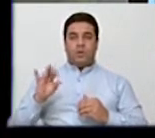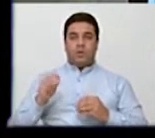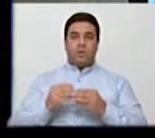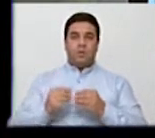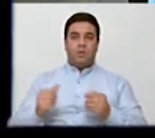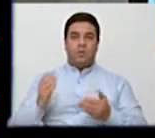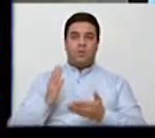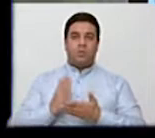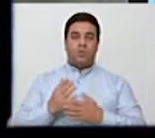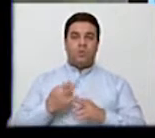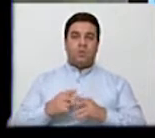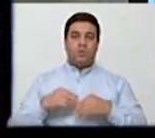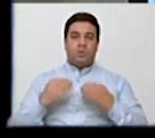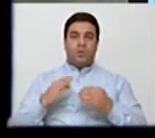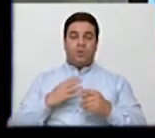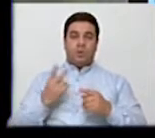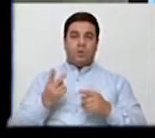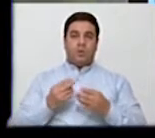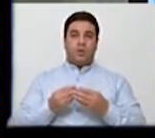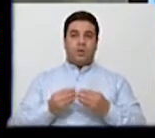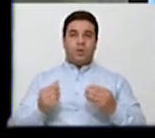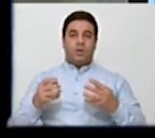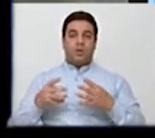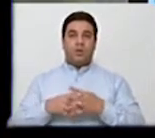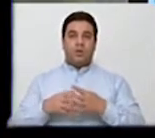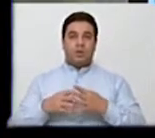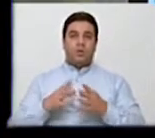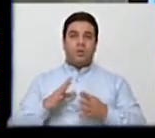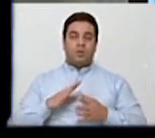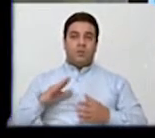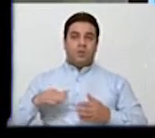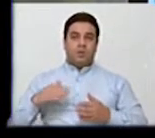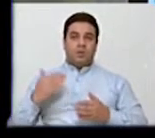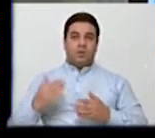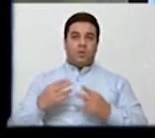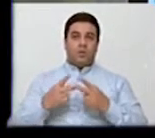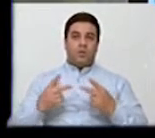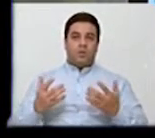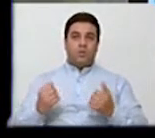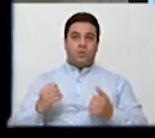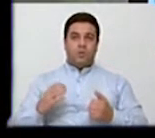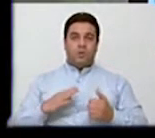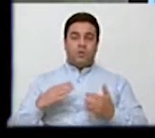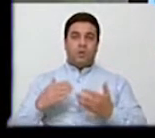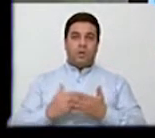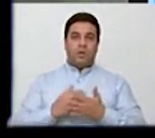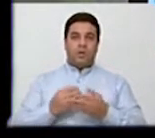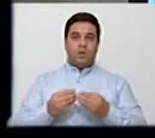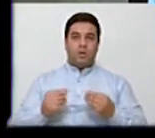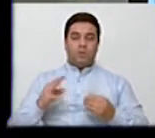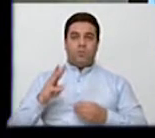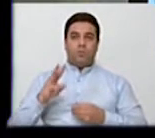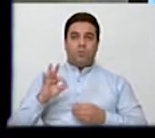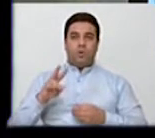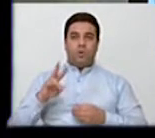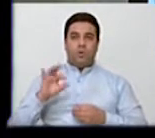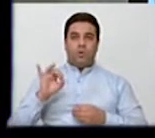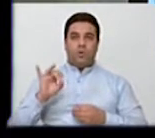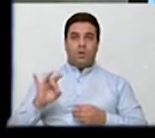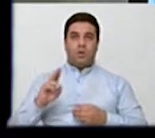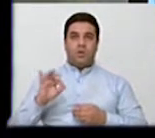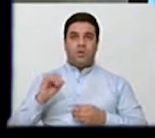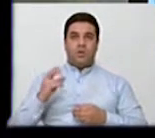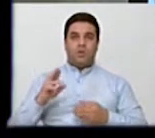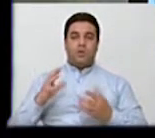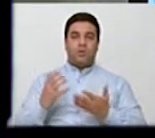borligi berilgan va ikkala eritmani aralashtirilganimizdan keyin hosil bo'lgan yangi eritmaning molar konsentratsiyasini